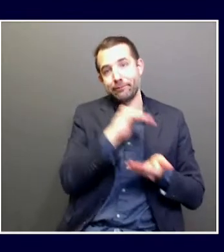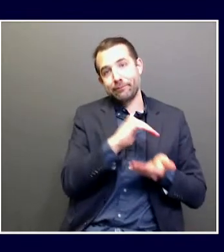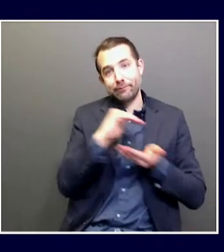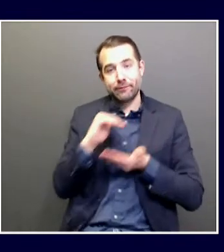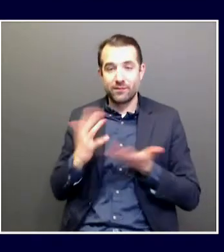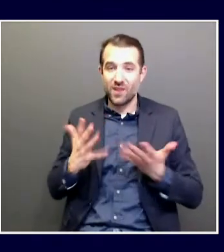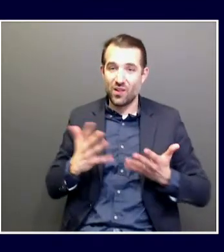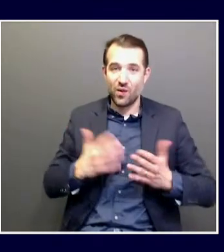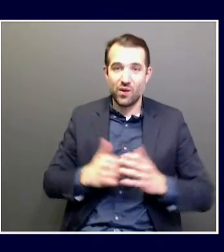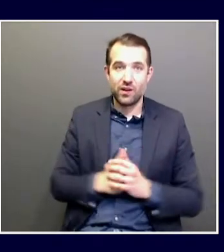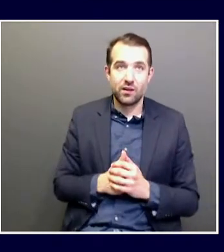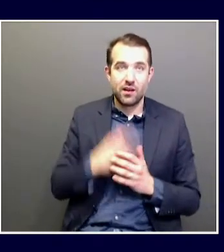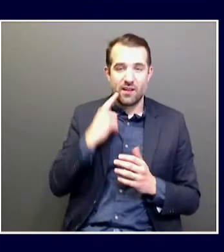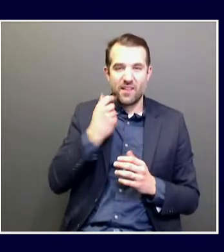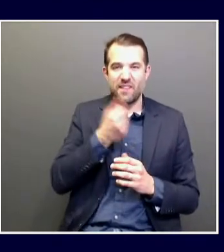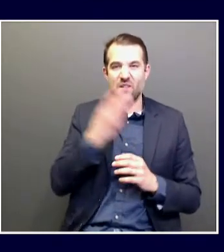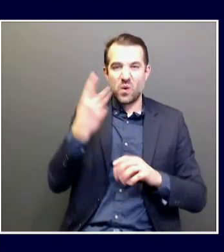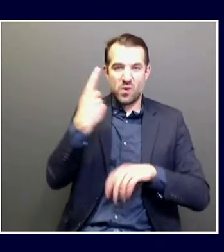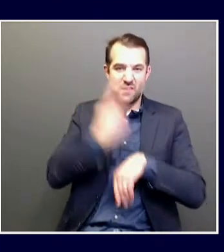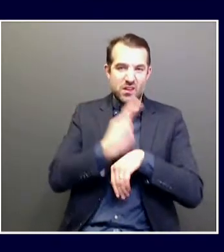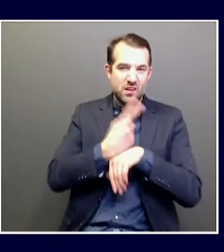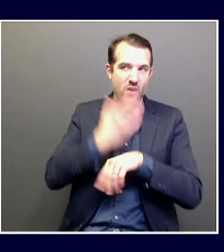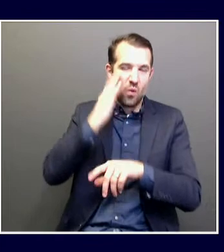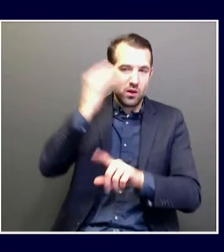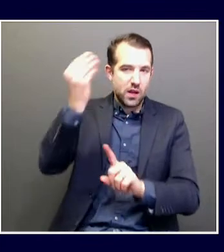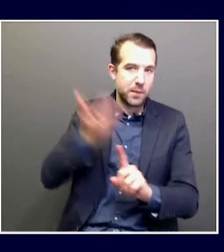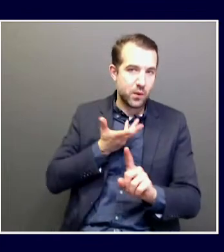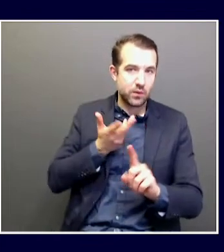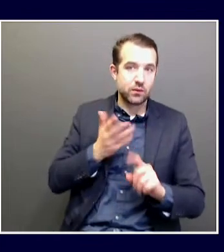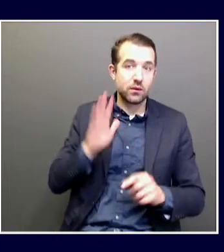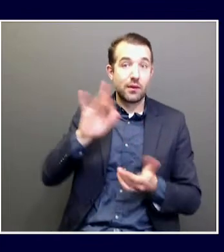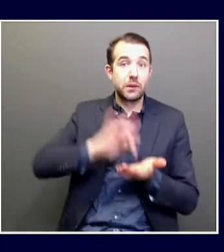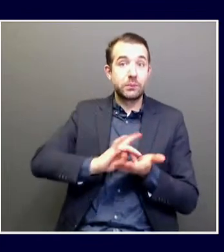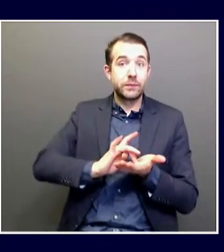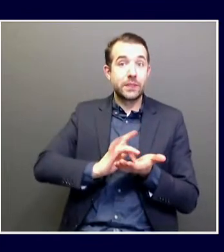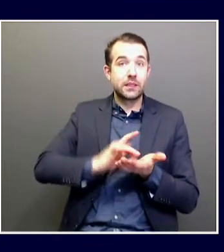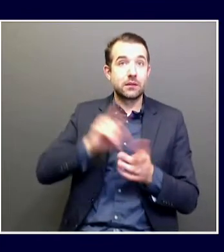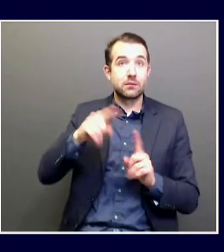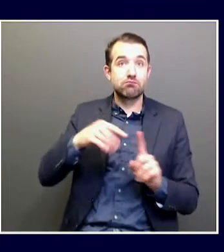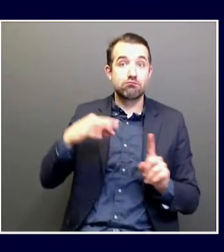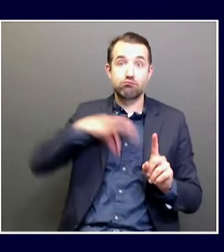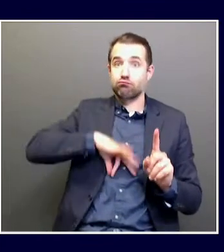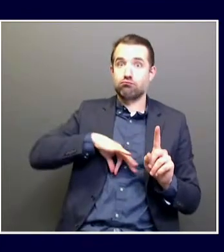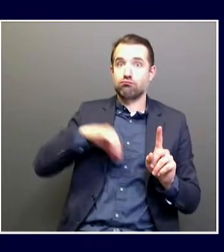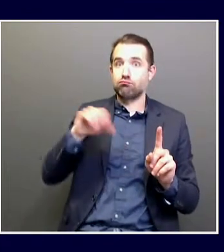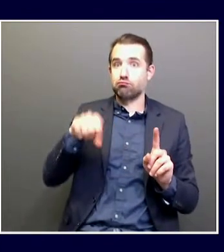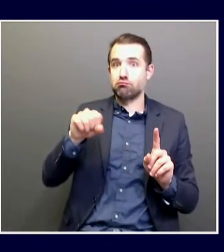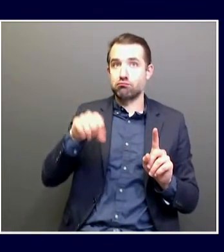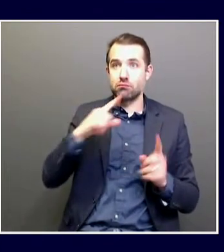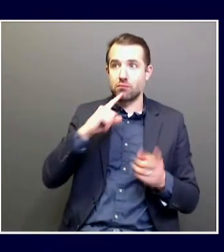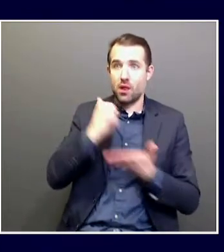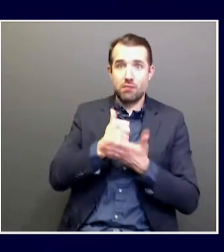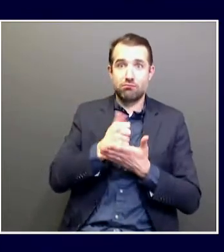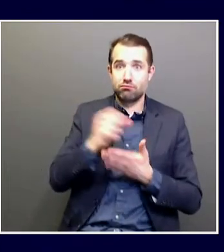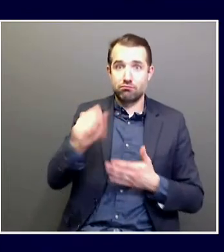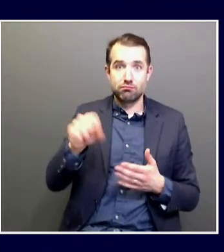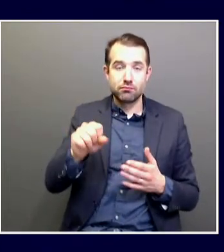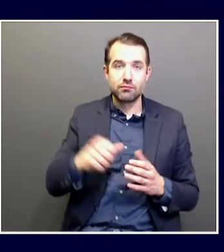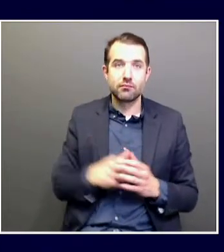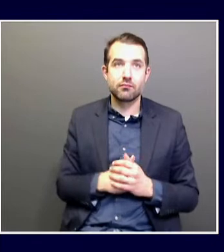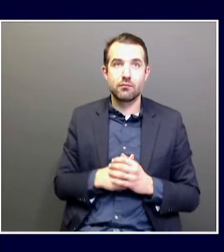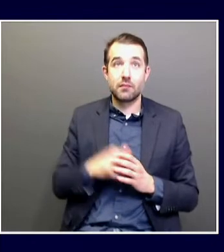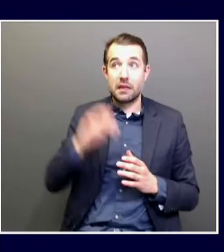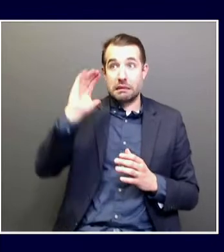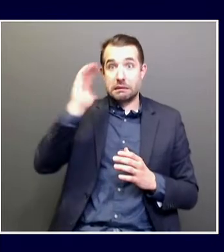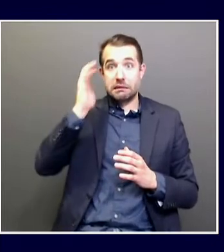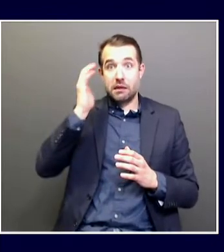next few days. The drug, again, it's beneficial. It appears to work against Omicron. Those are all positive things, but